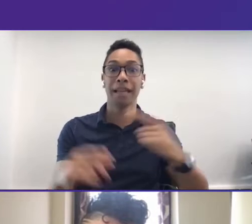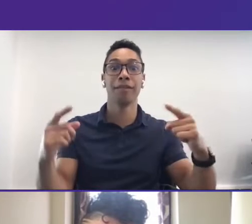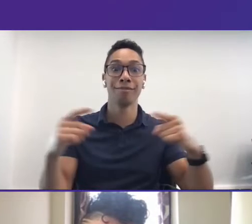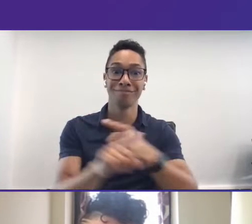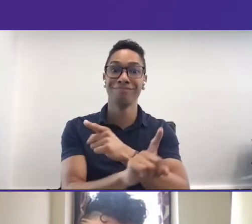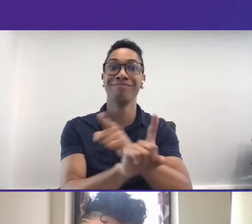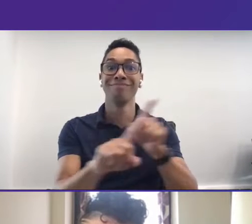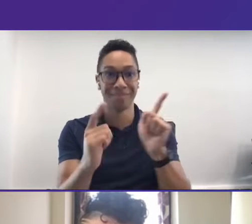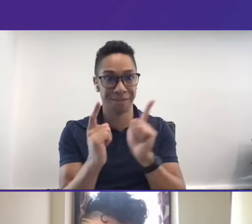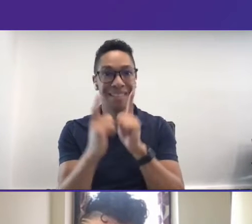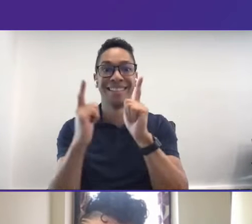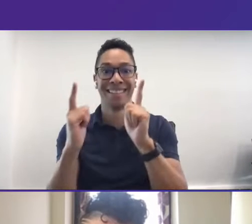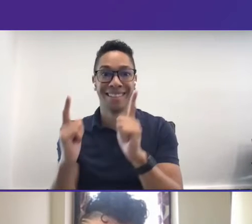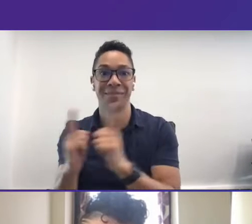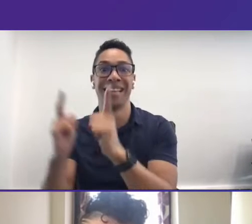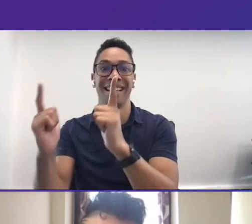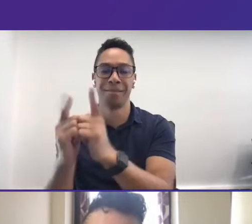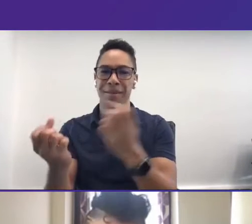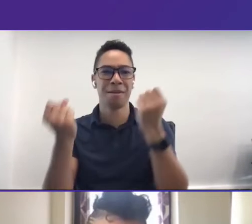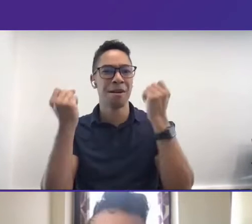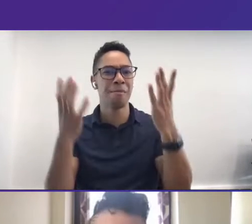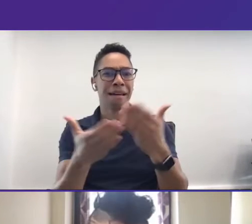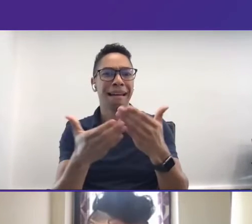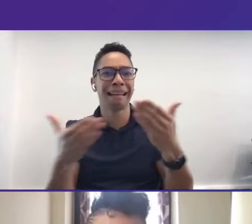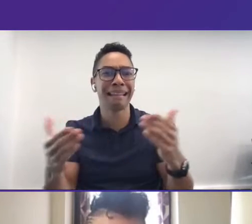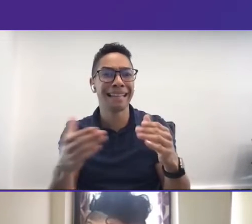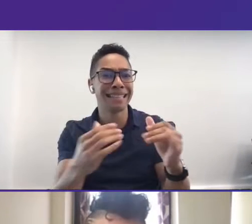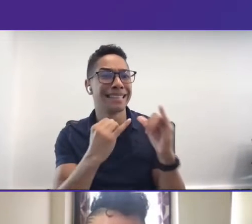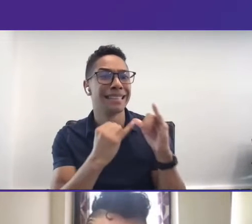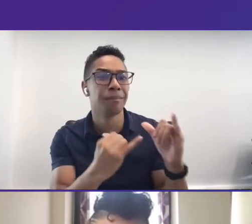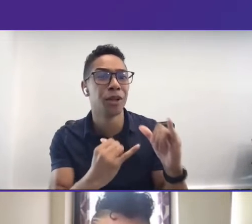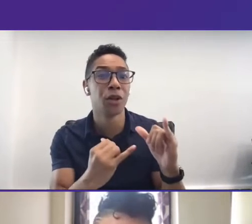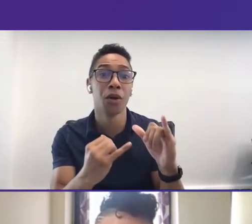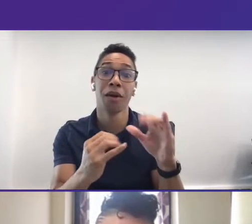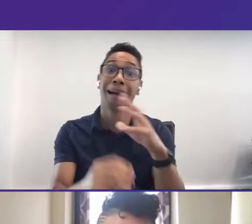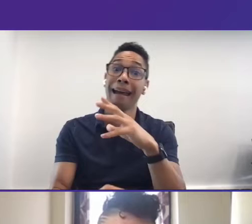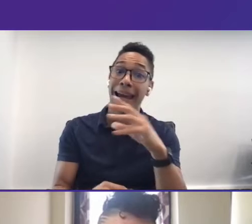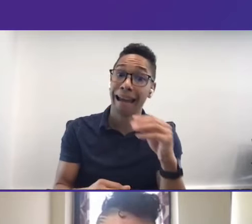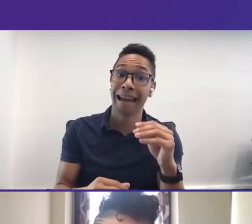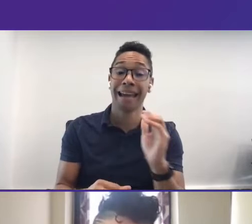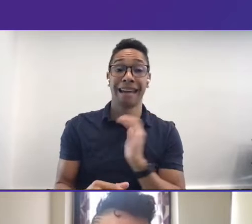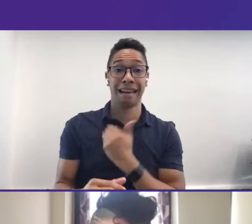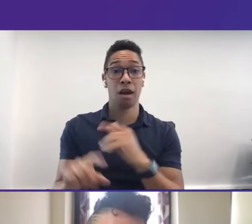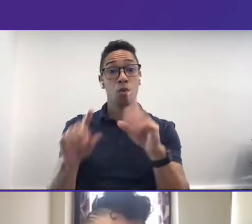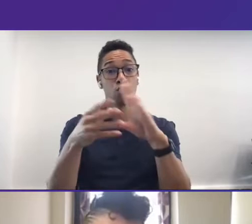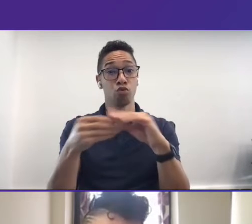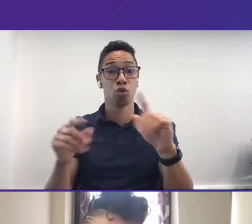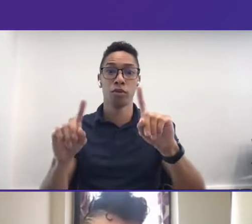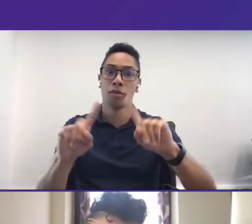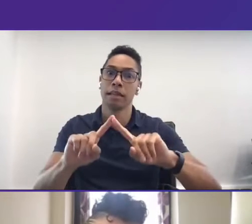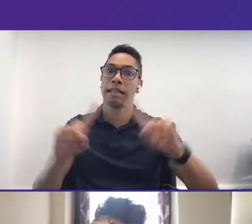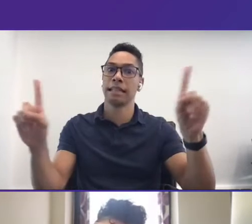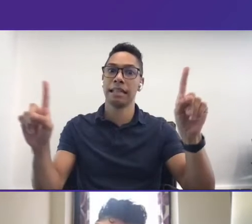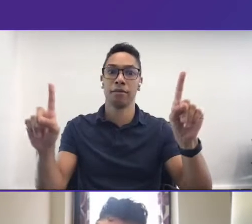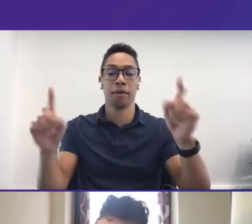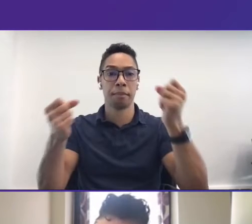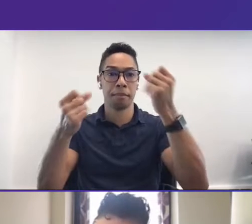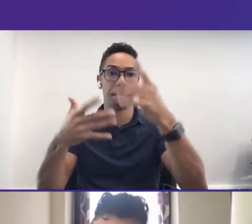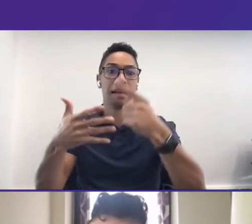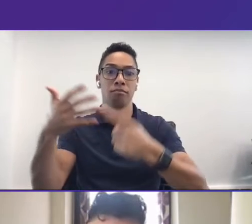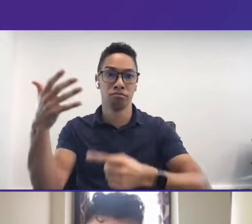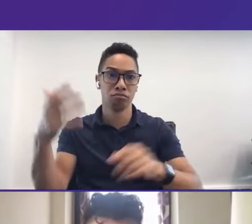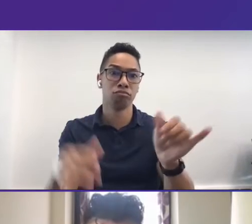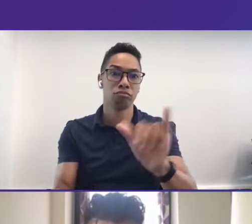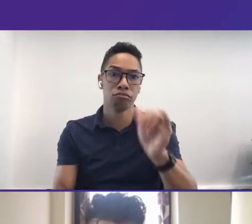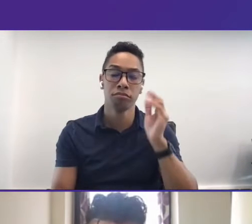And we have so many things in common, and at the same time, it's so like our stories are different in so many ways.